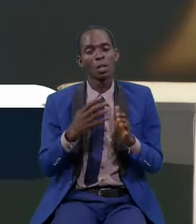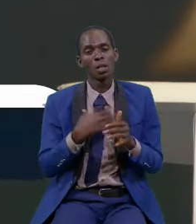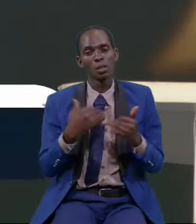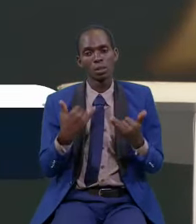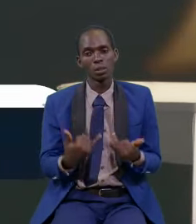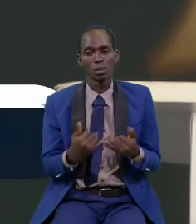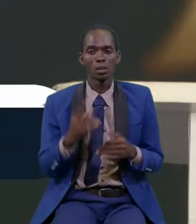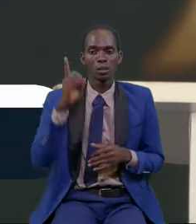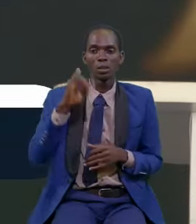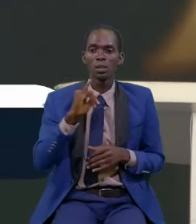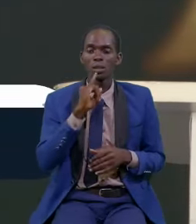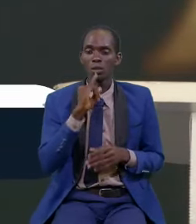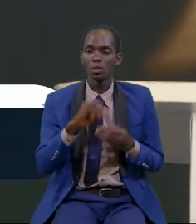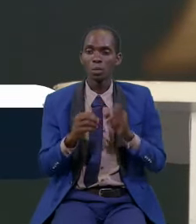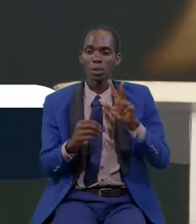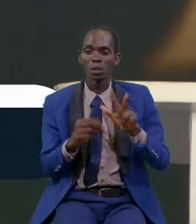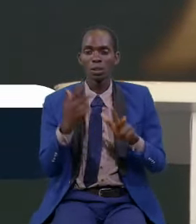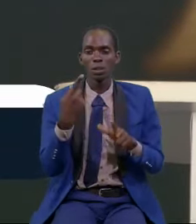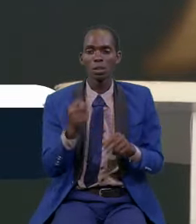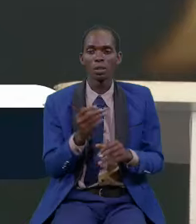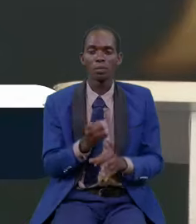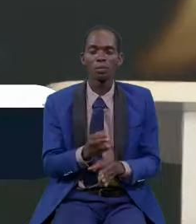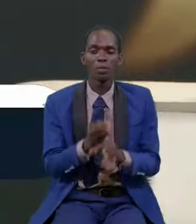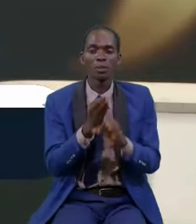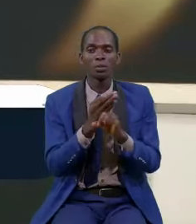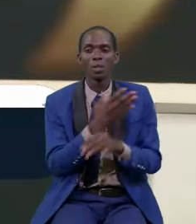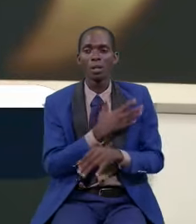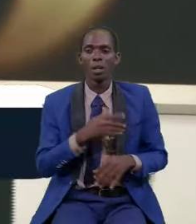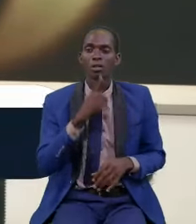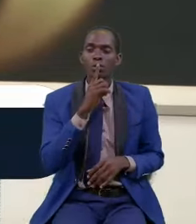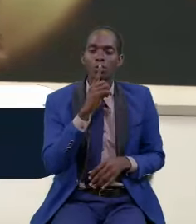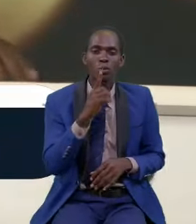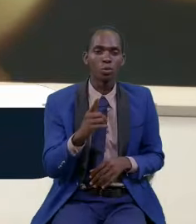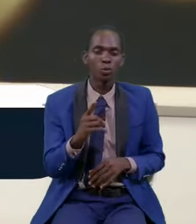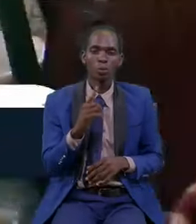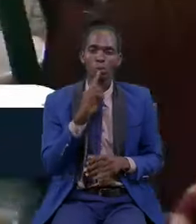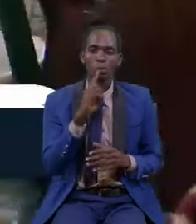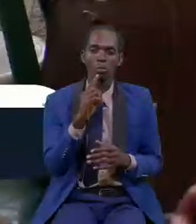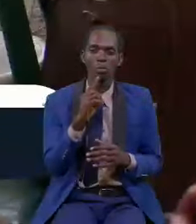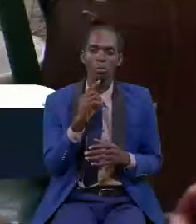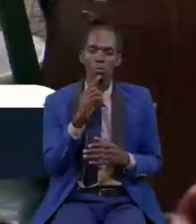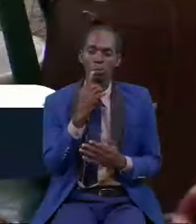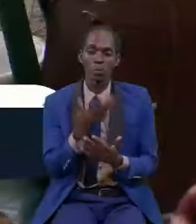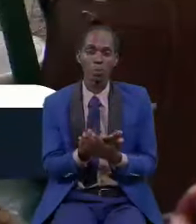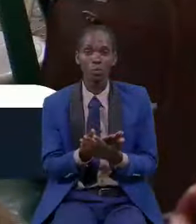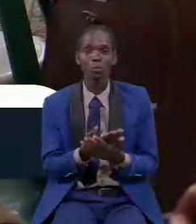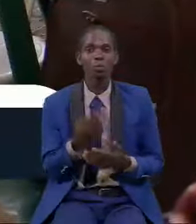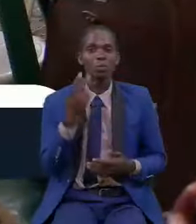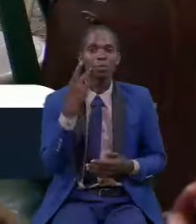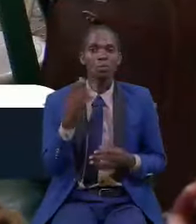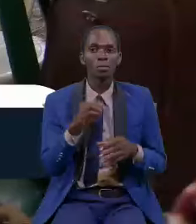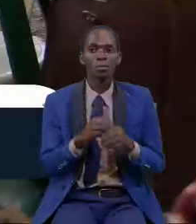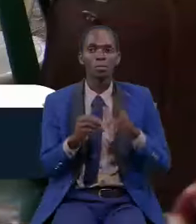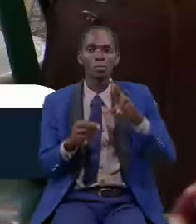true witness. The faithful and the true witness. Revelation chapter 3. In Revelation